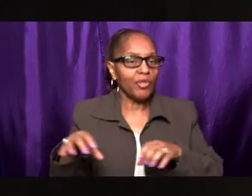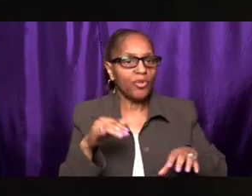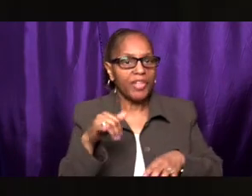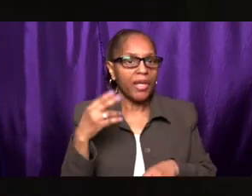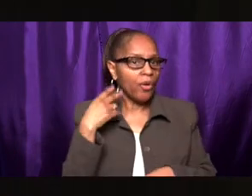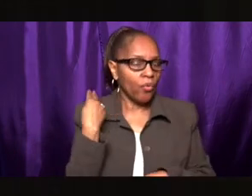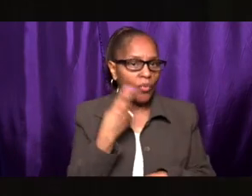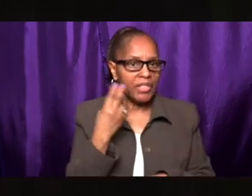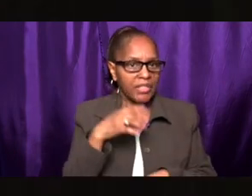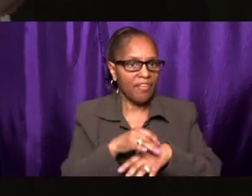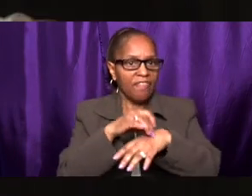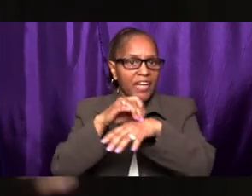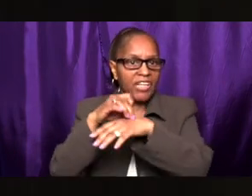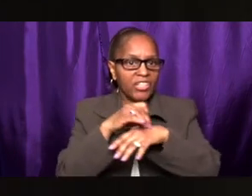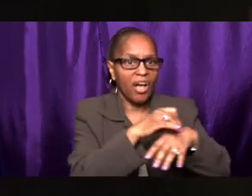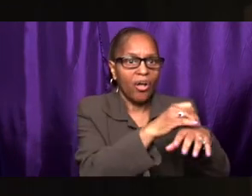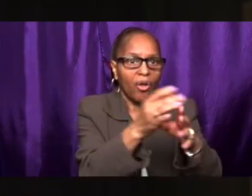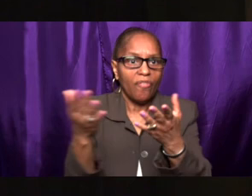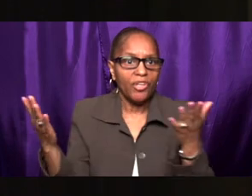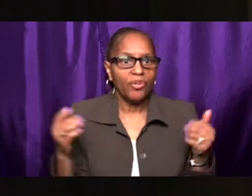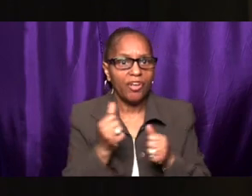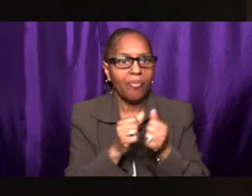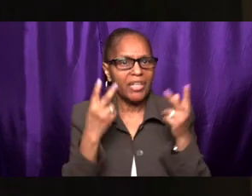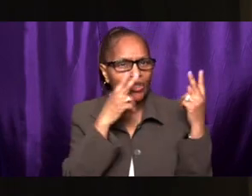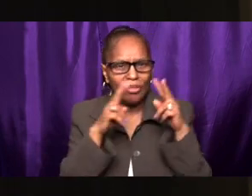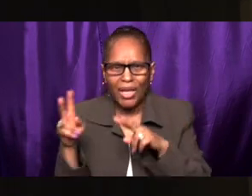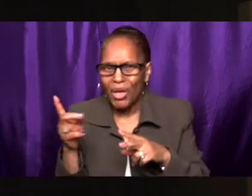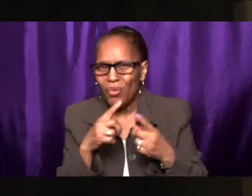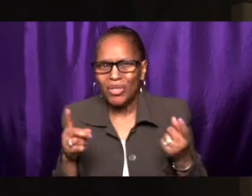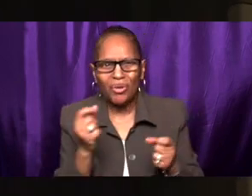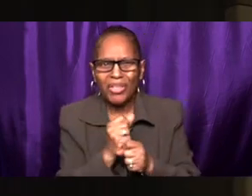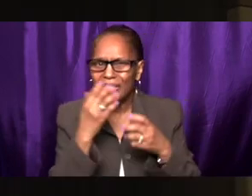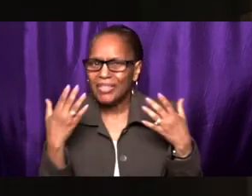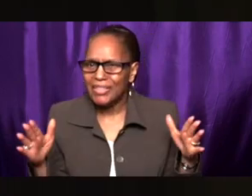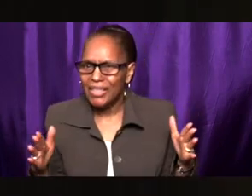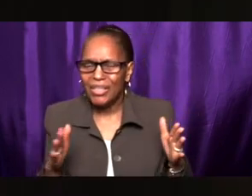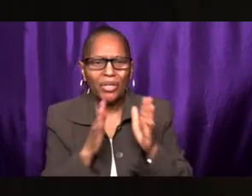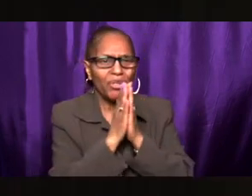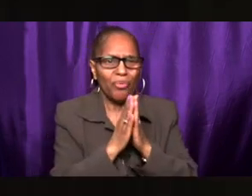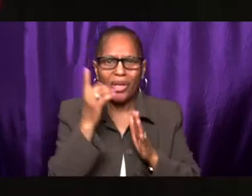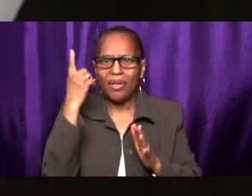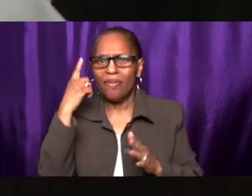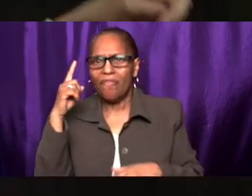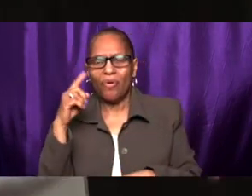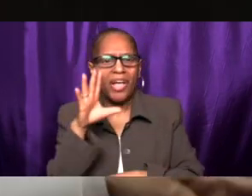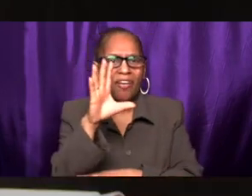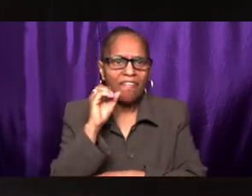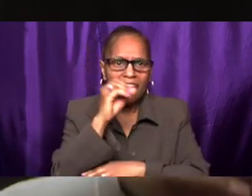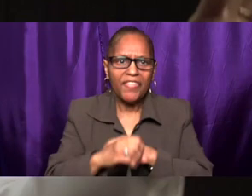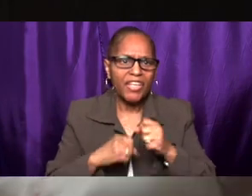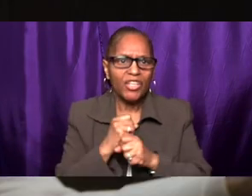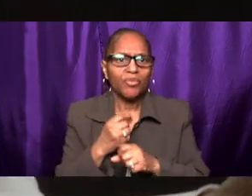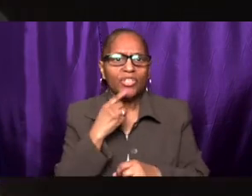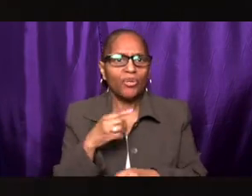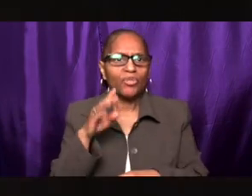see flesh all over you, and everybody's looking at you like, when you're going to get done? You praying for 50 years, and we told you